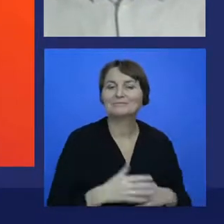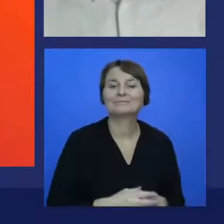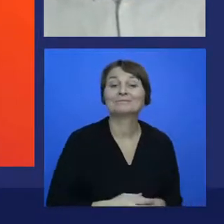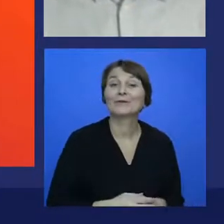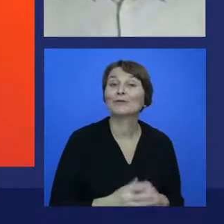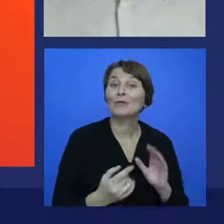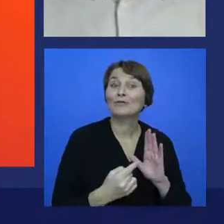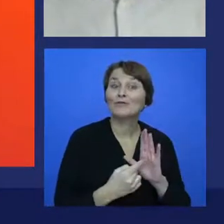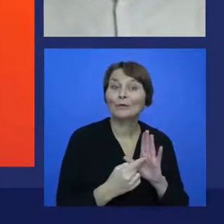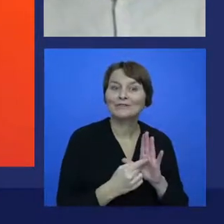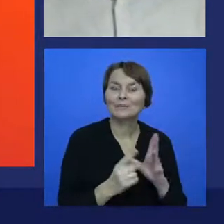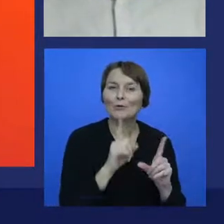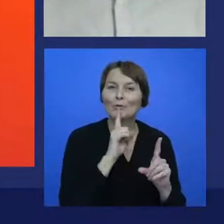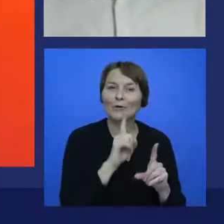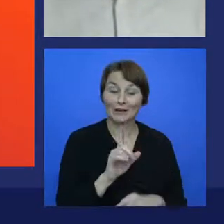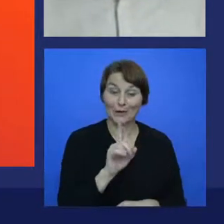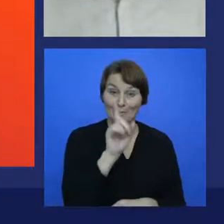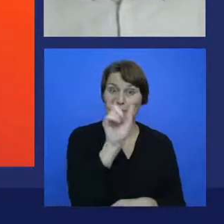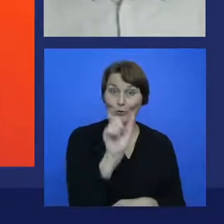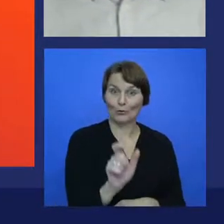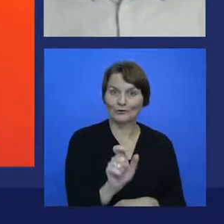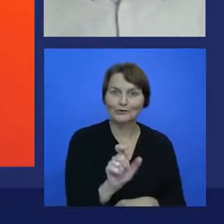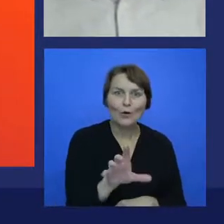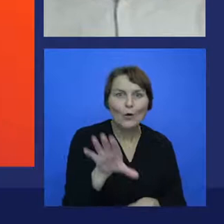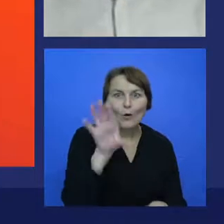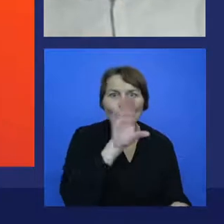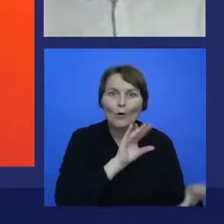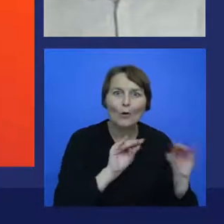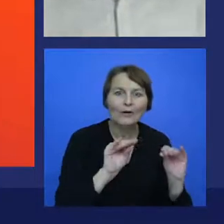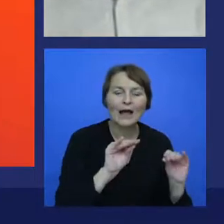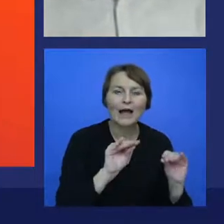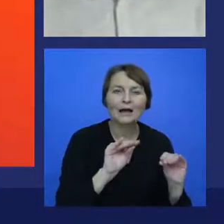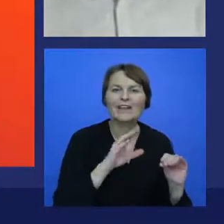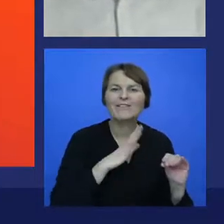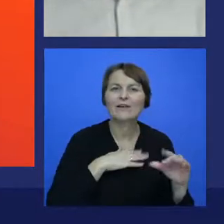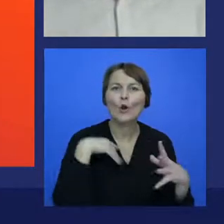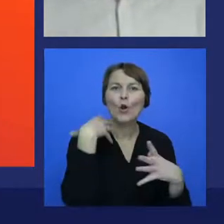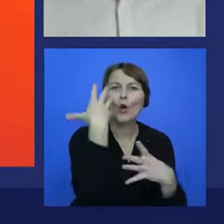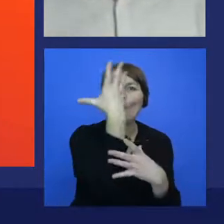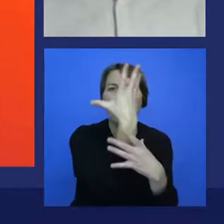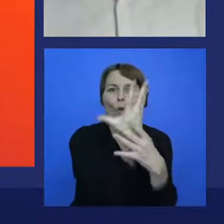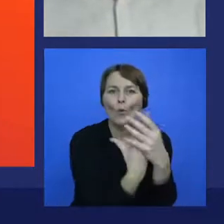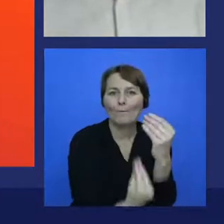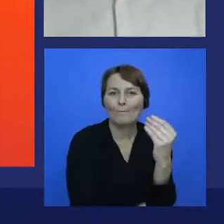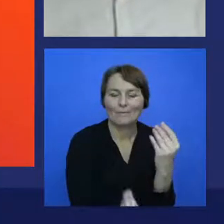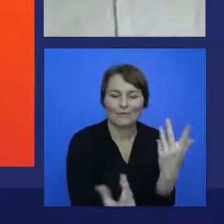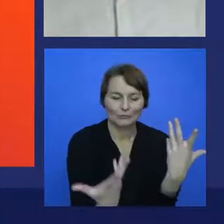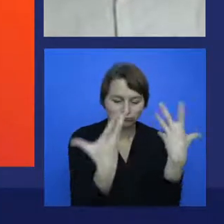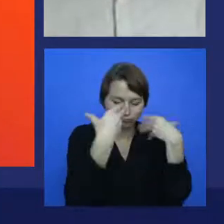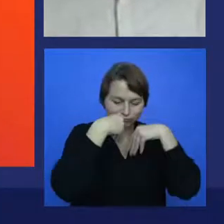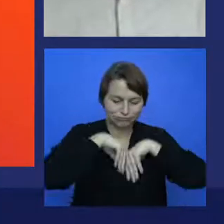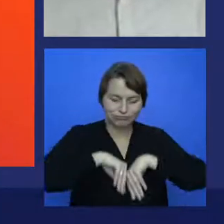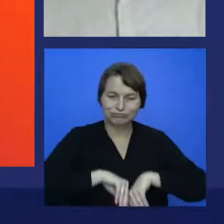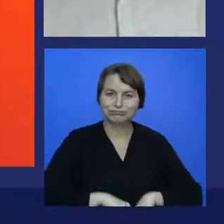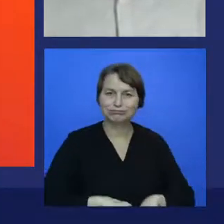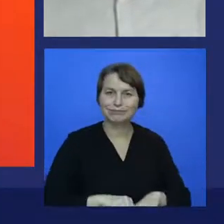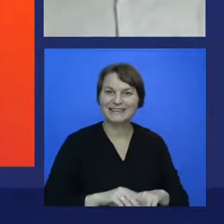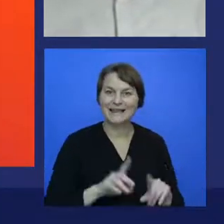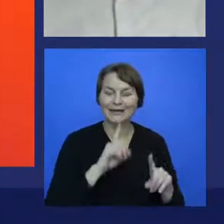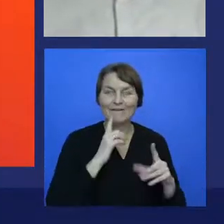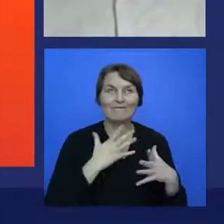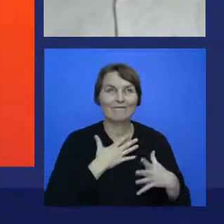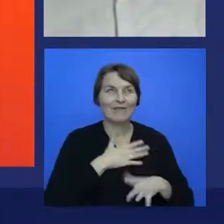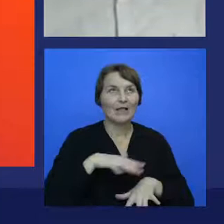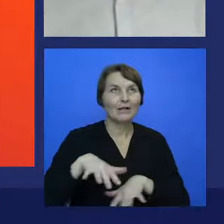So having people gain skills in a sort of realistic setting without necessarily